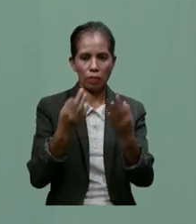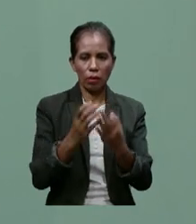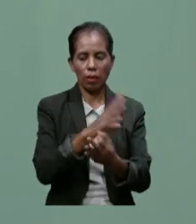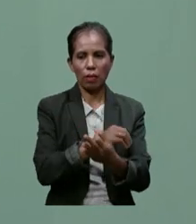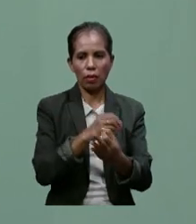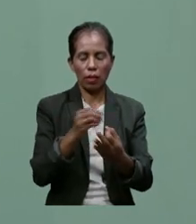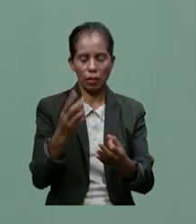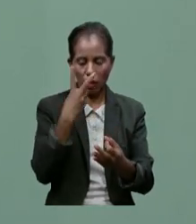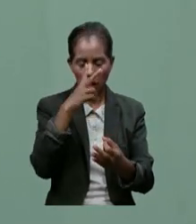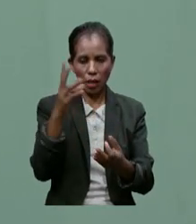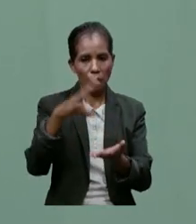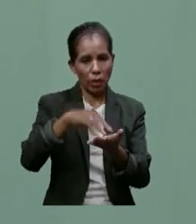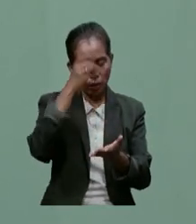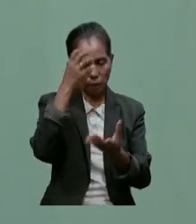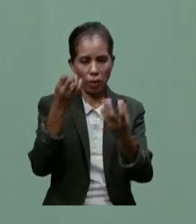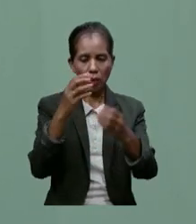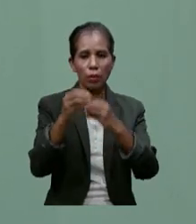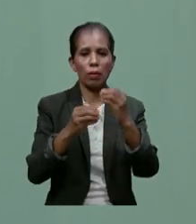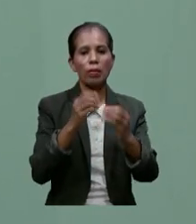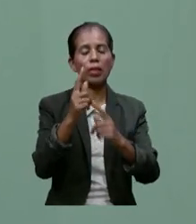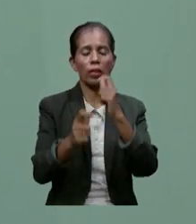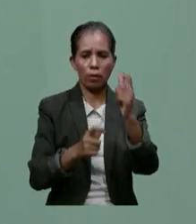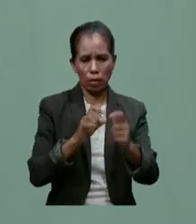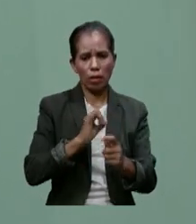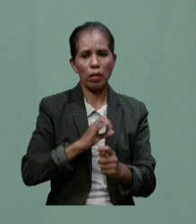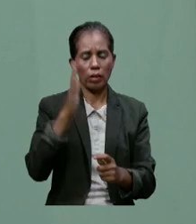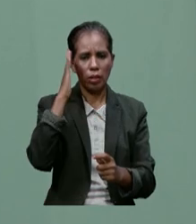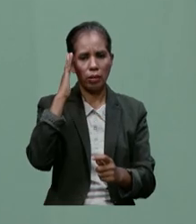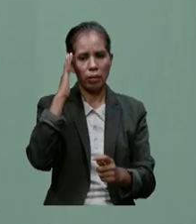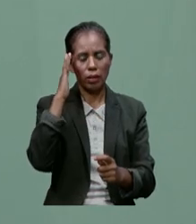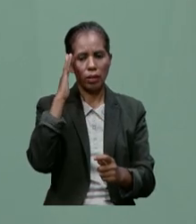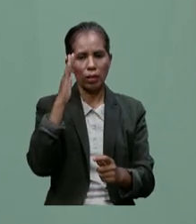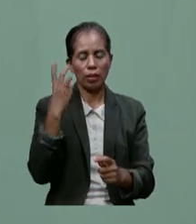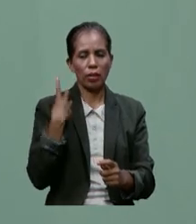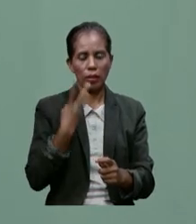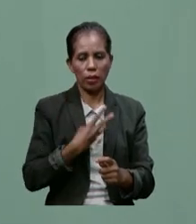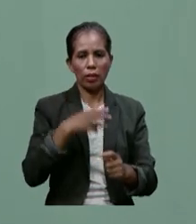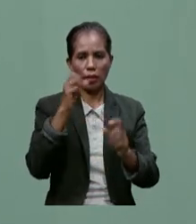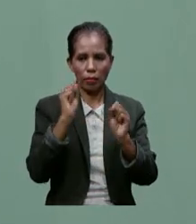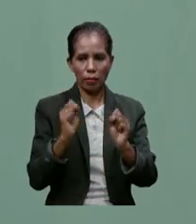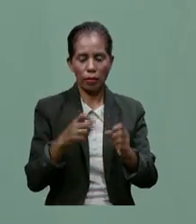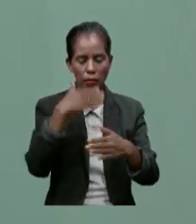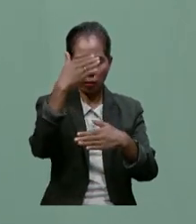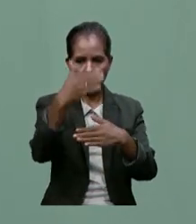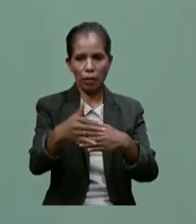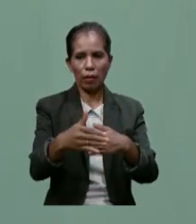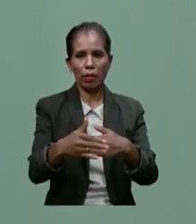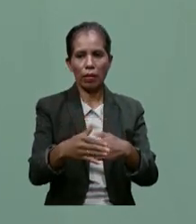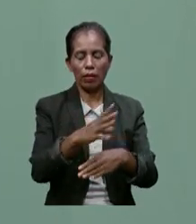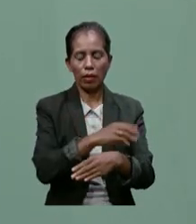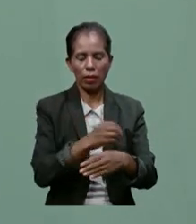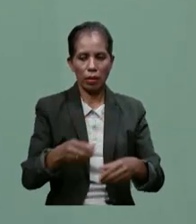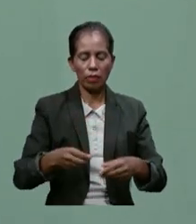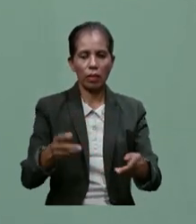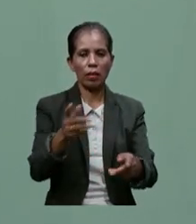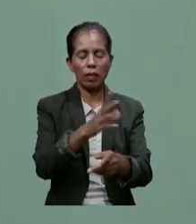modern technologies, I think they will be not only eager but also skillful,